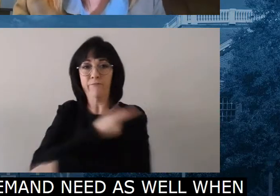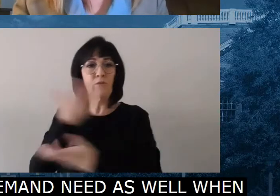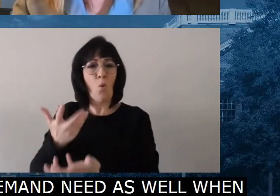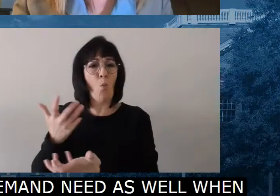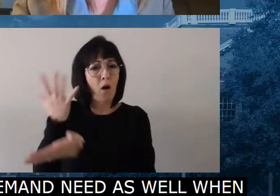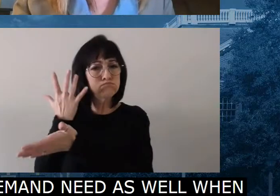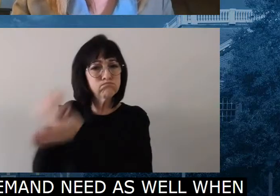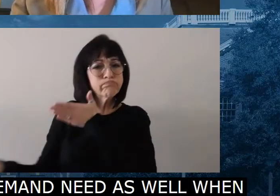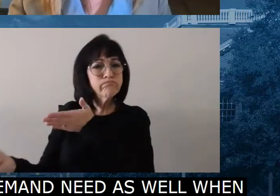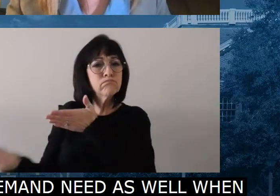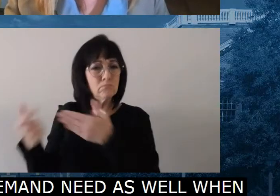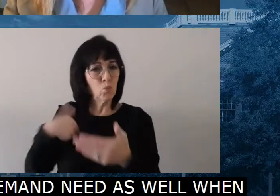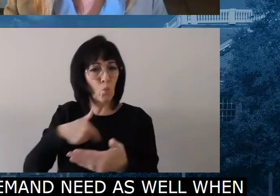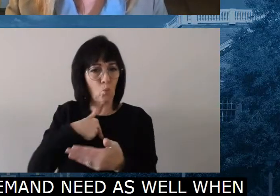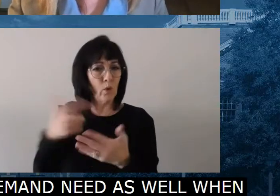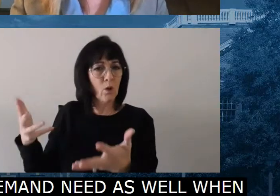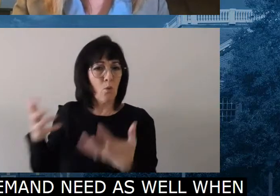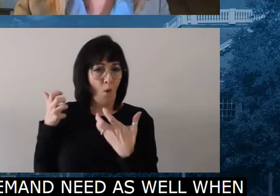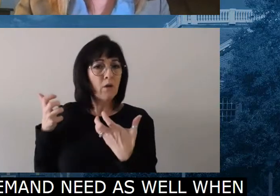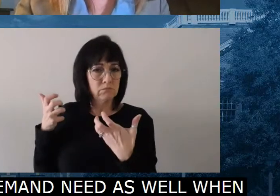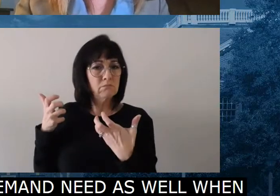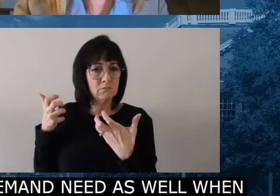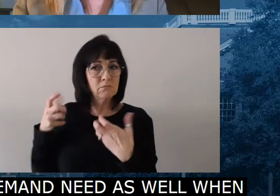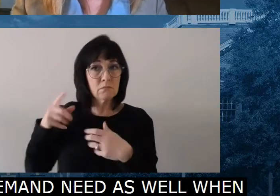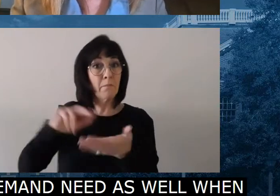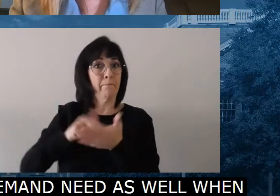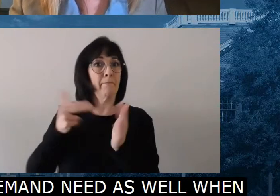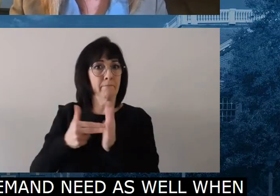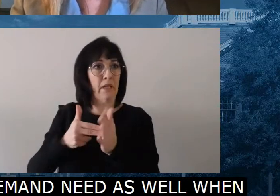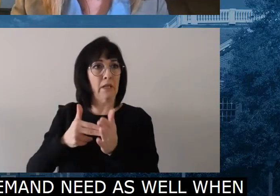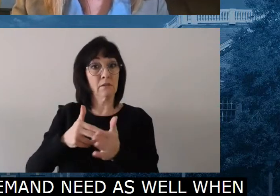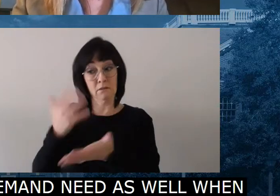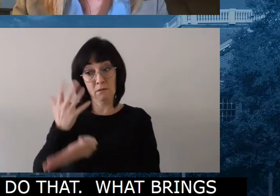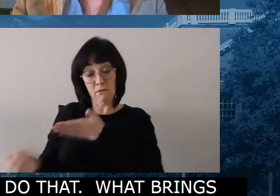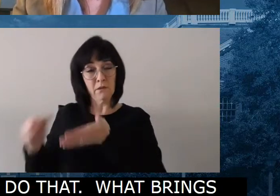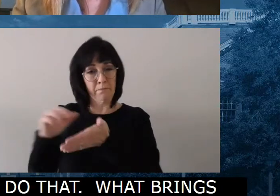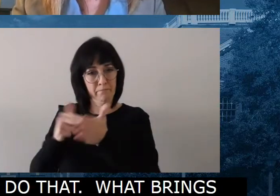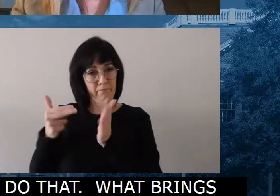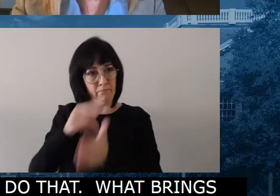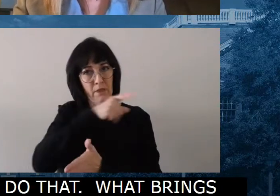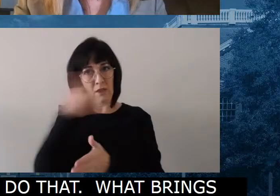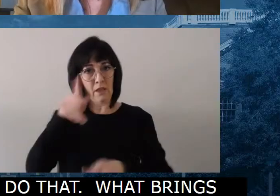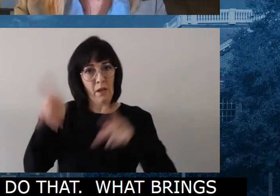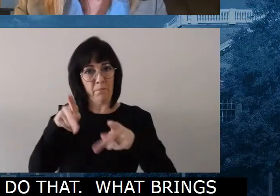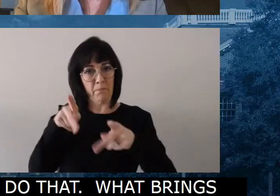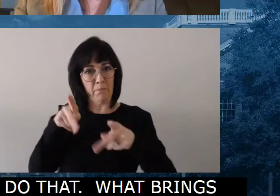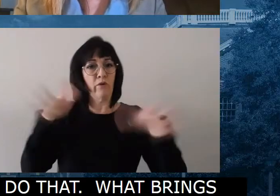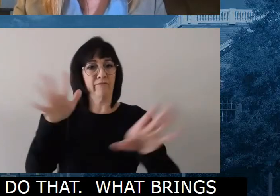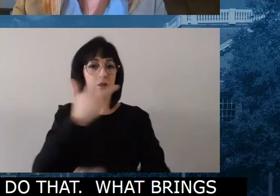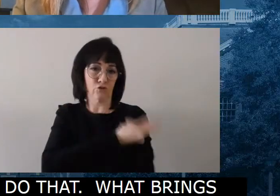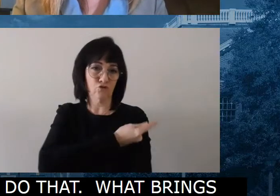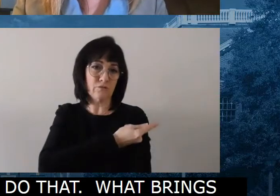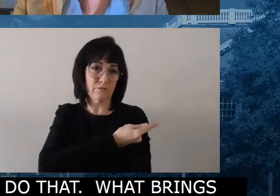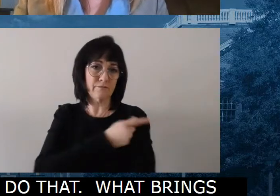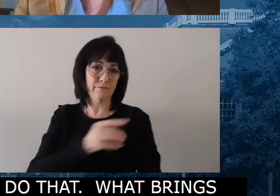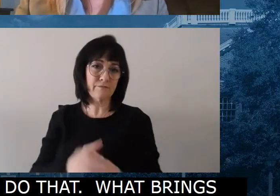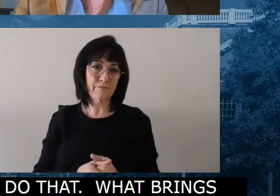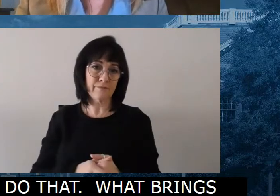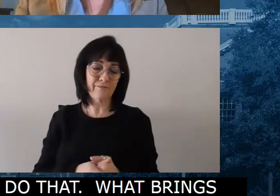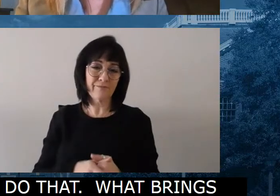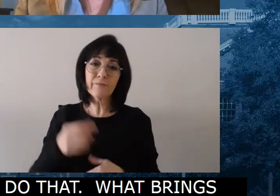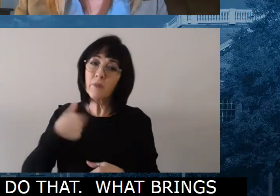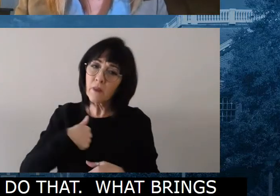kind of, what brings us up and makes it so important is what I talked about a few minutes ago. We know people are not showing up because they're booking at multiple